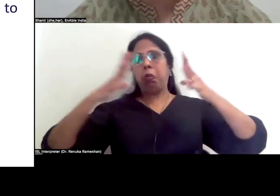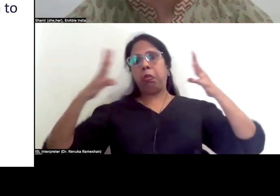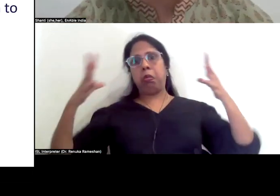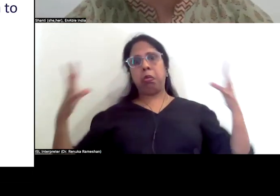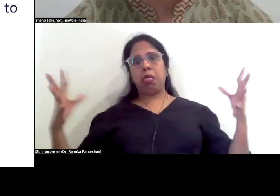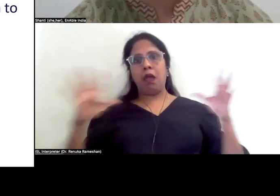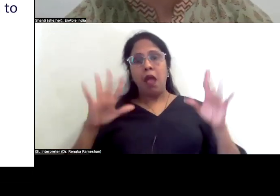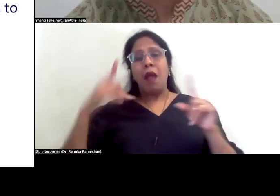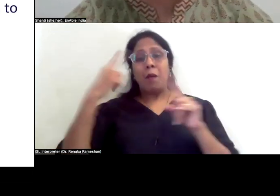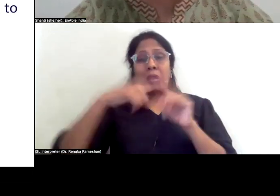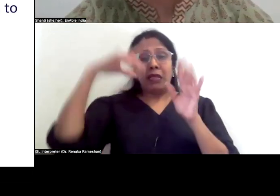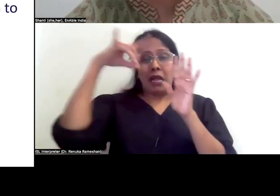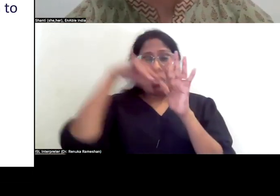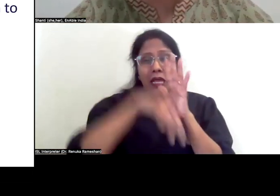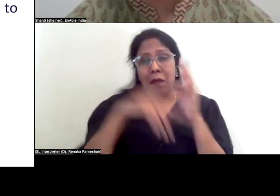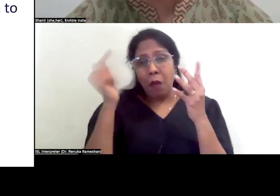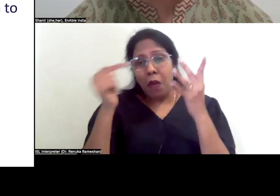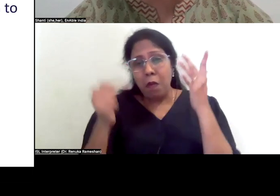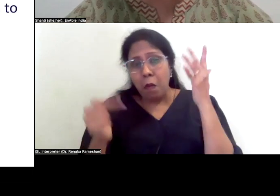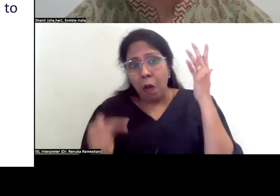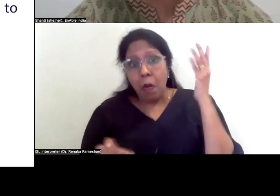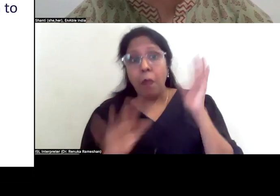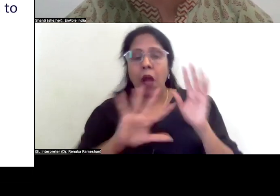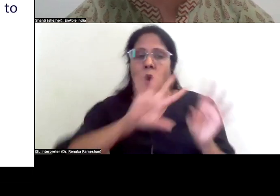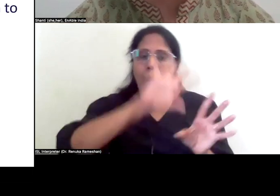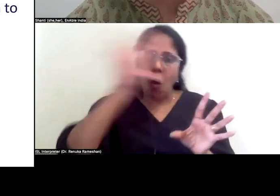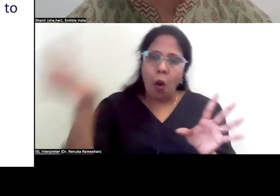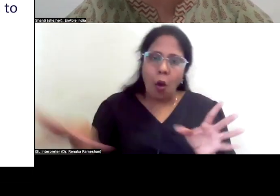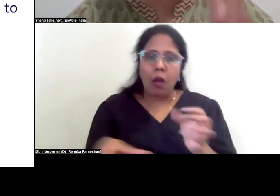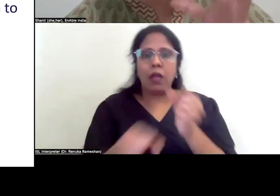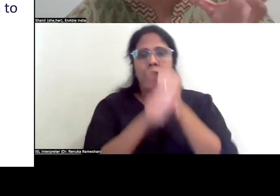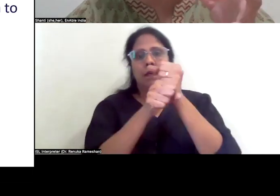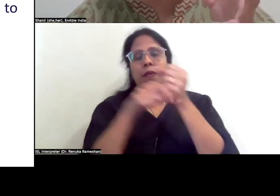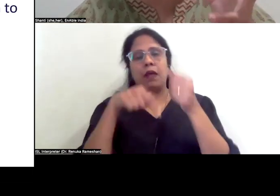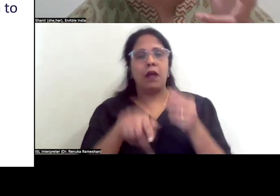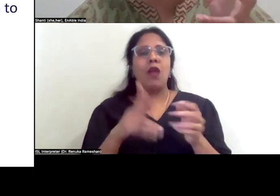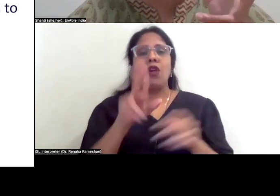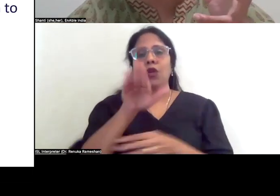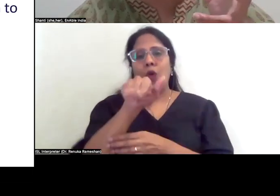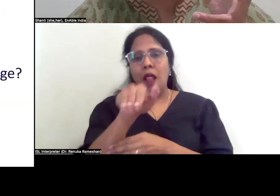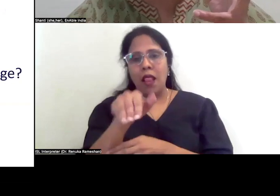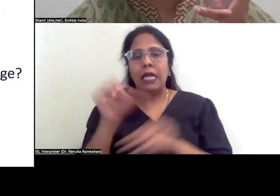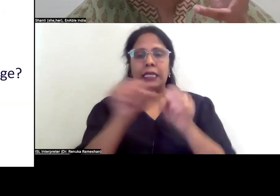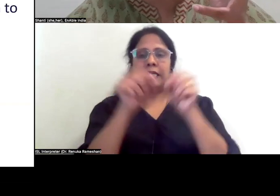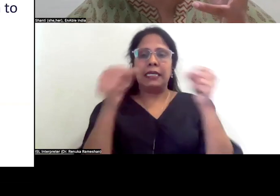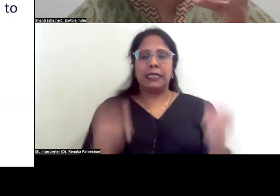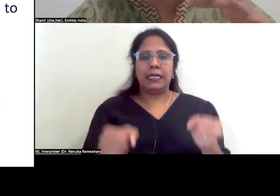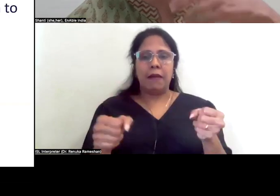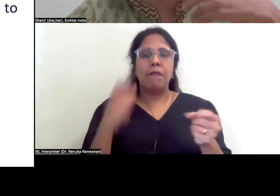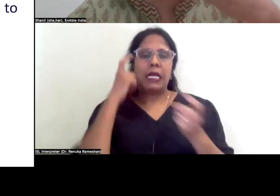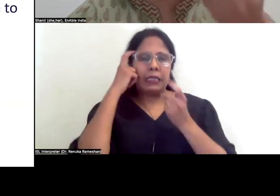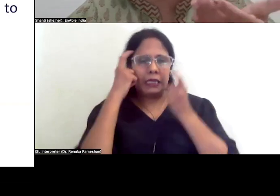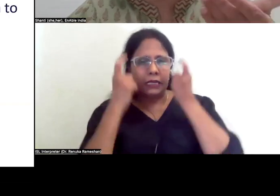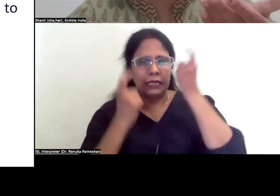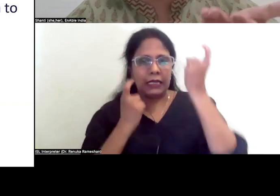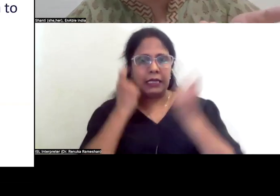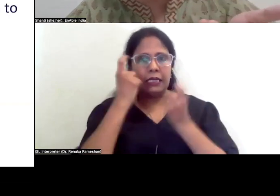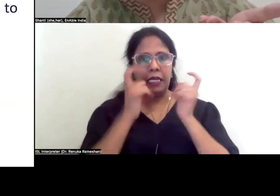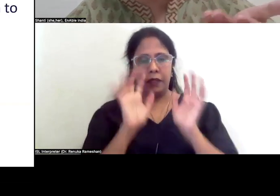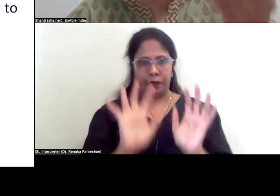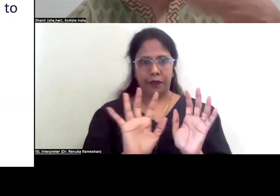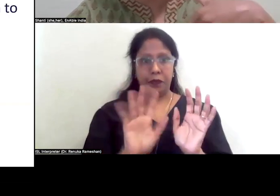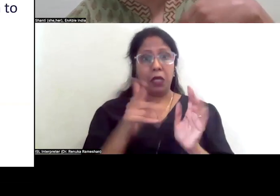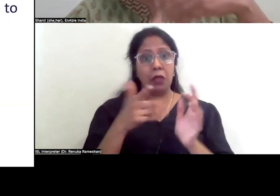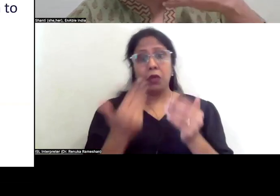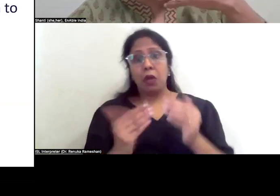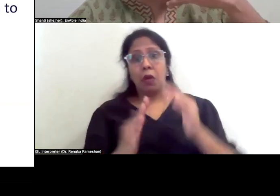deep characteristics of this. That's what we are calling systems thinking overall. I can take a poll at